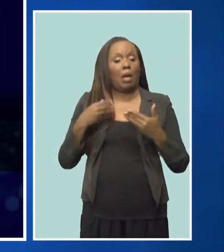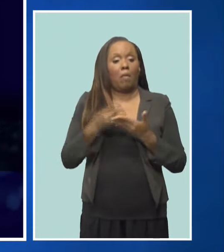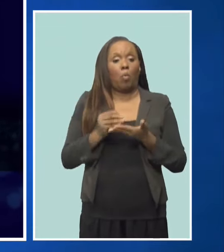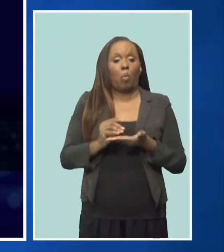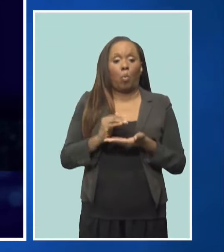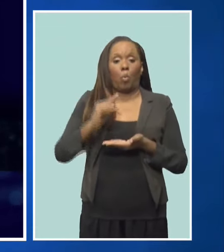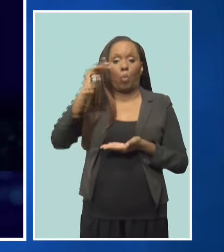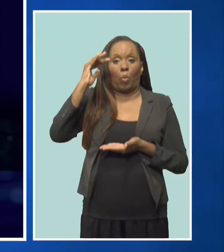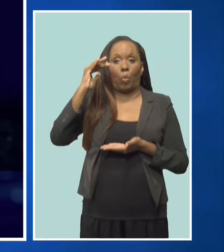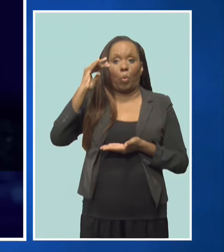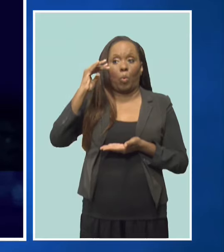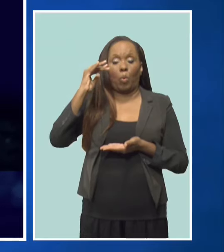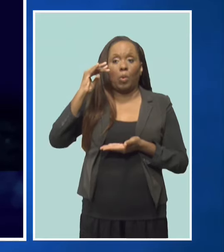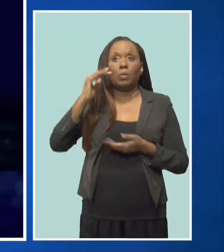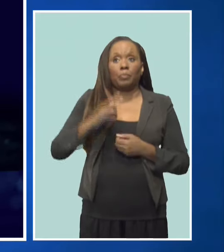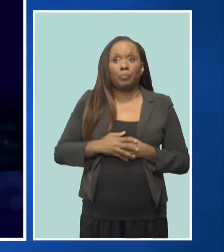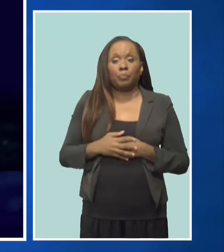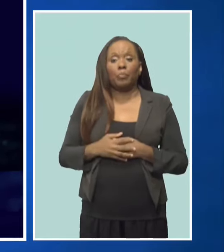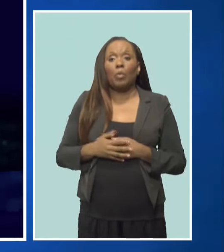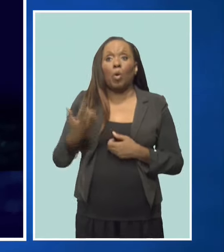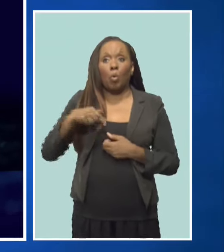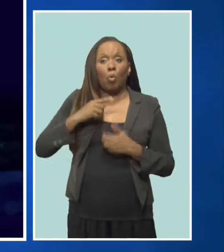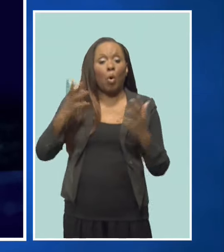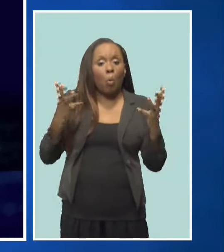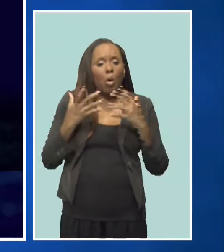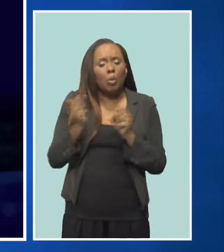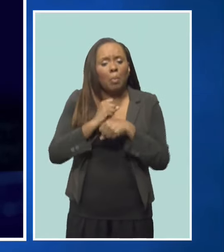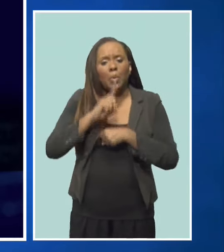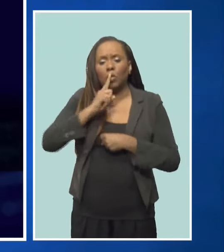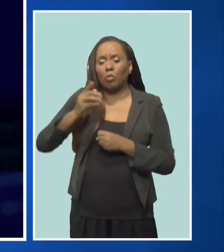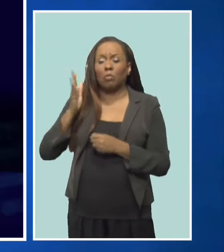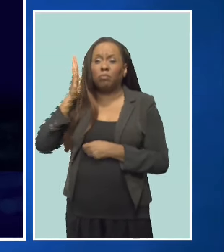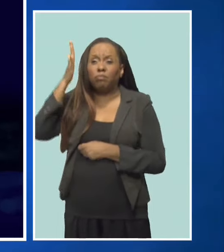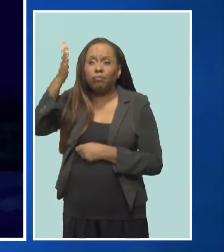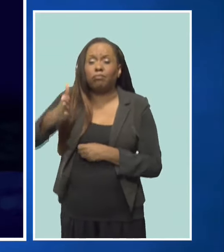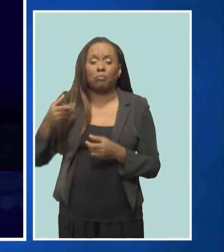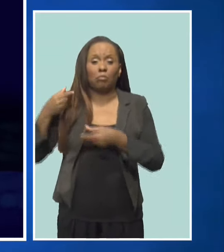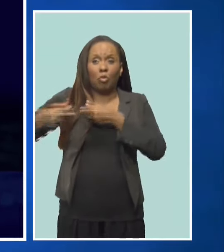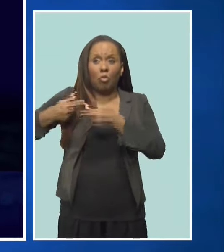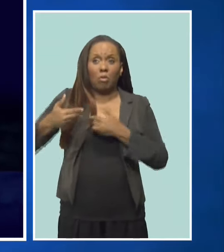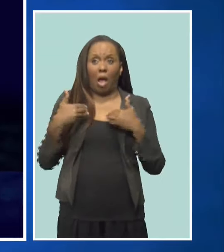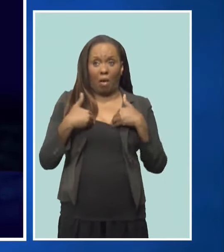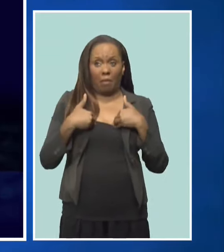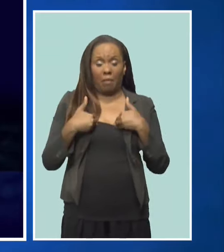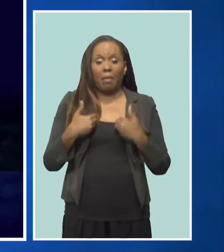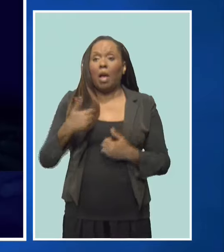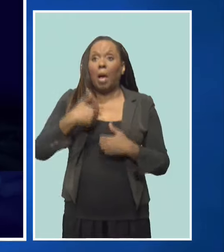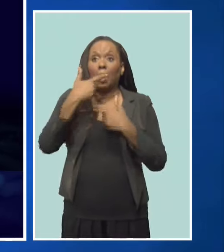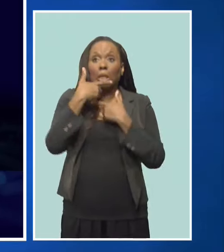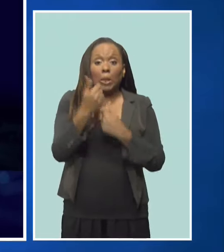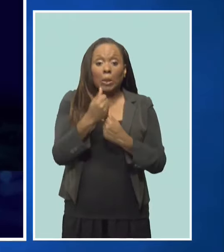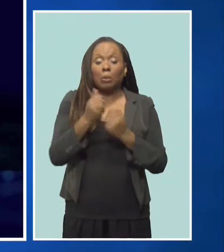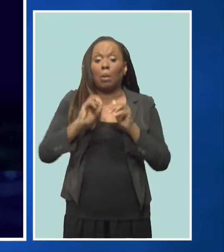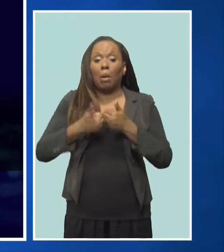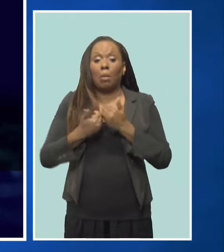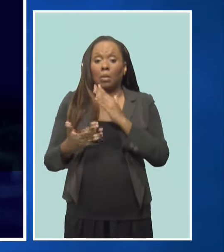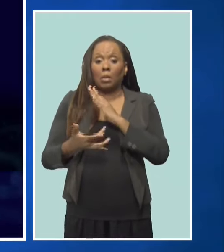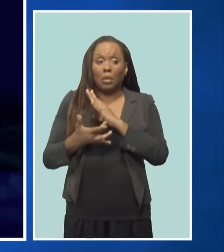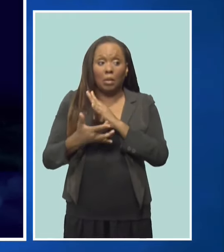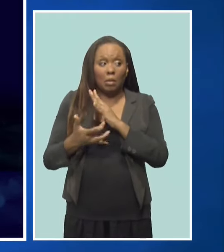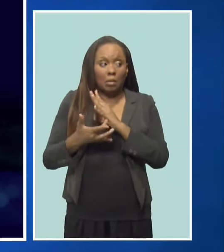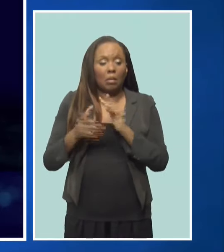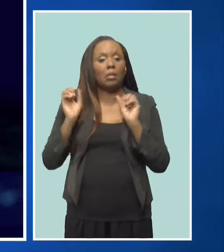now and can leave something for future generations. I'm interested in how technology can be the industry